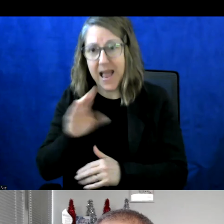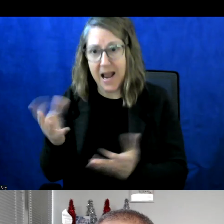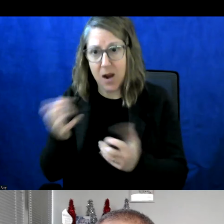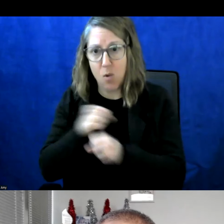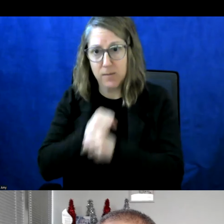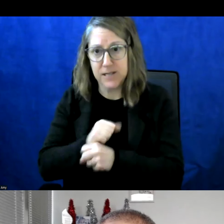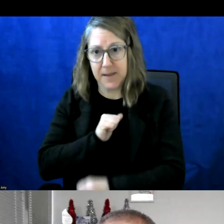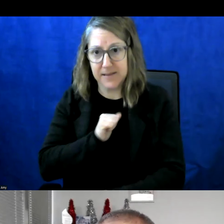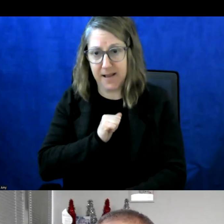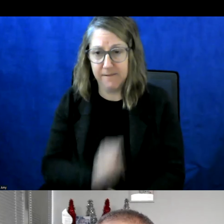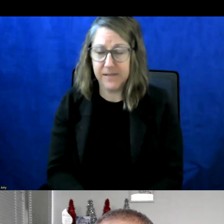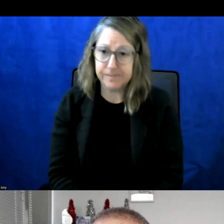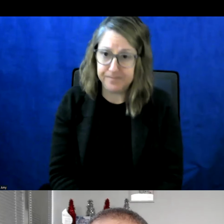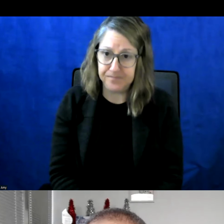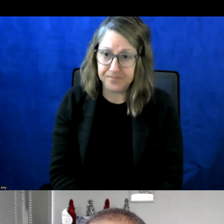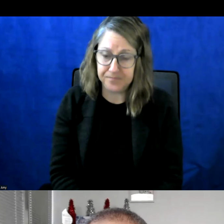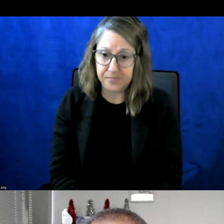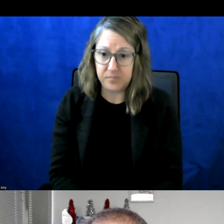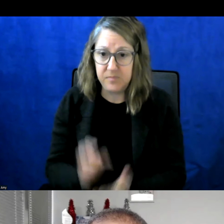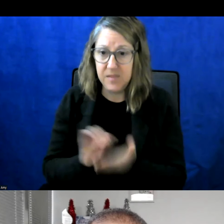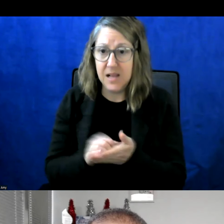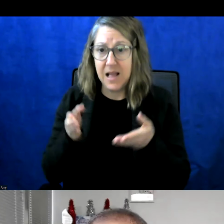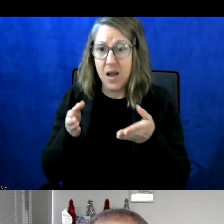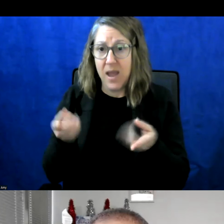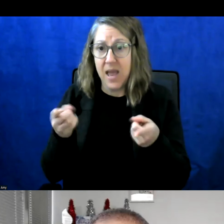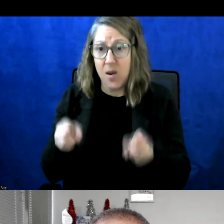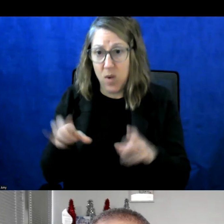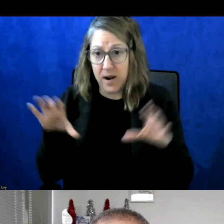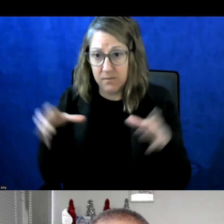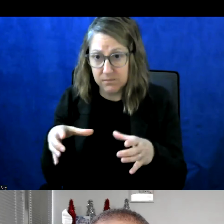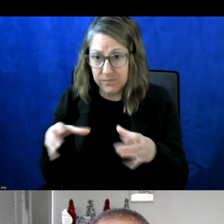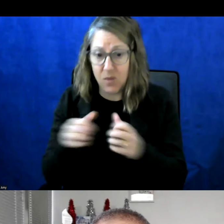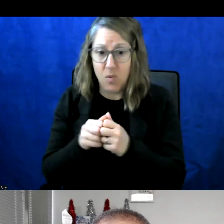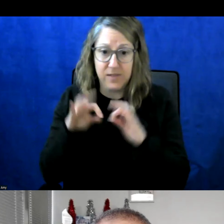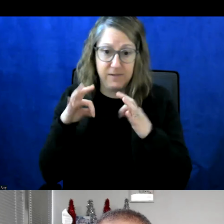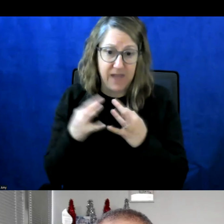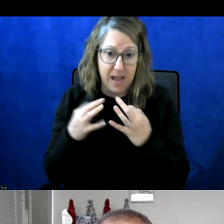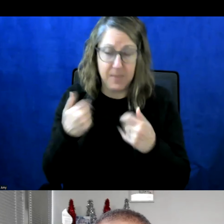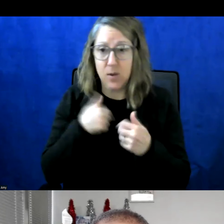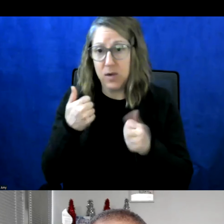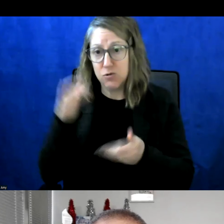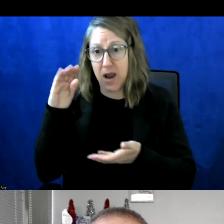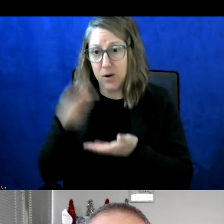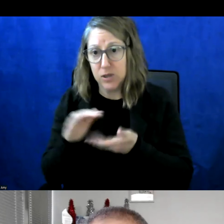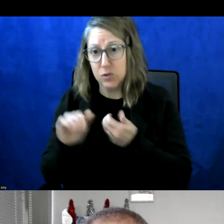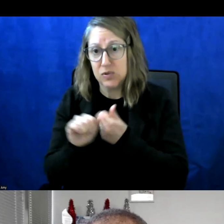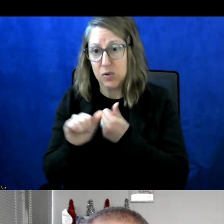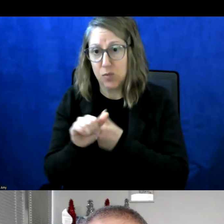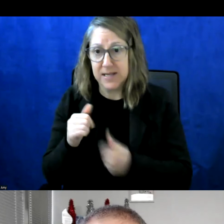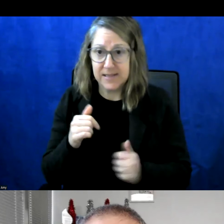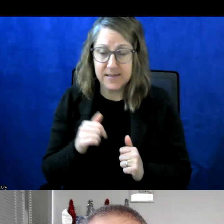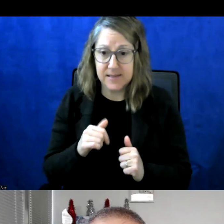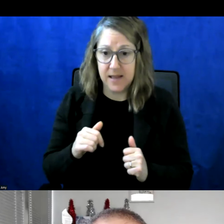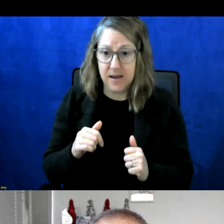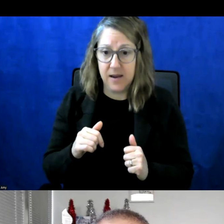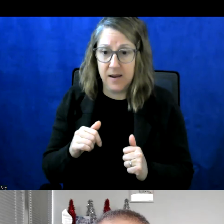do. And so that way, when I do get together with my family, where we try to reduce the risk. We're not wearing masks.